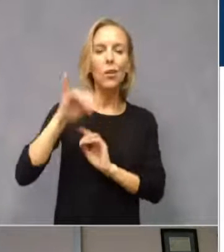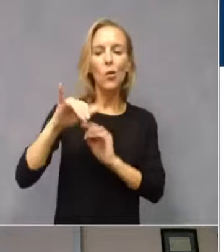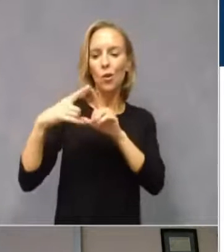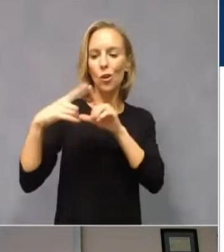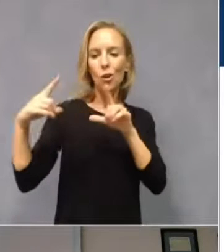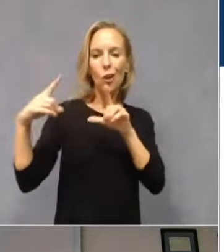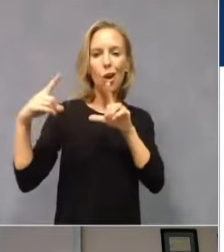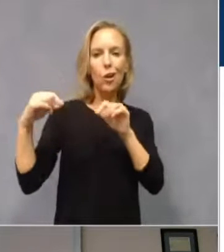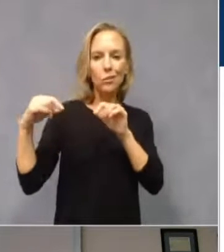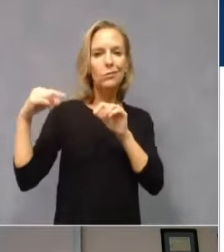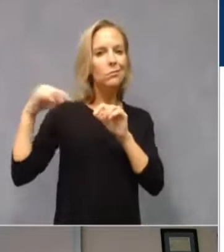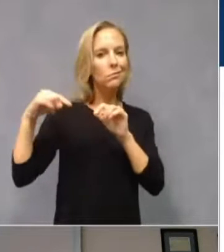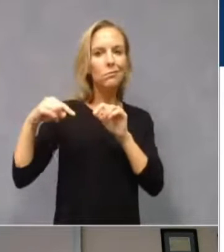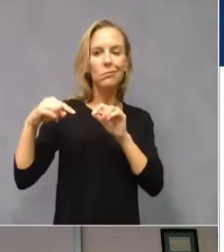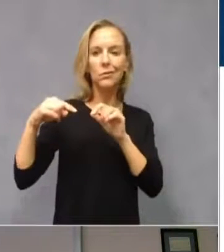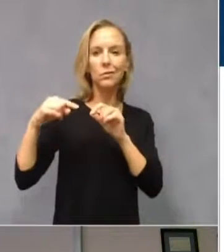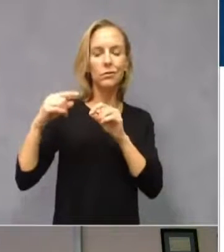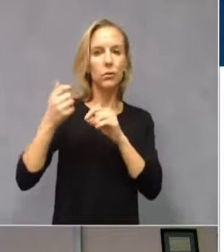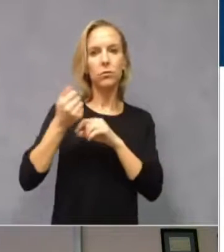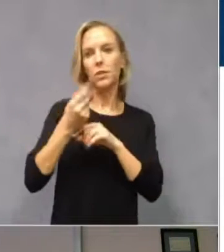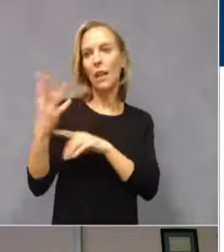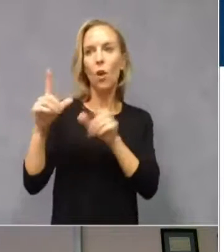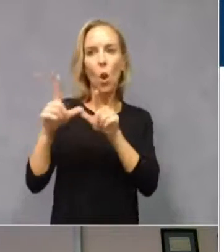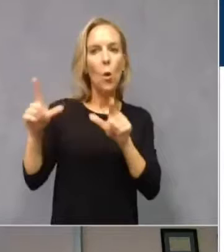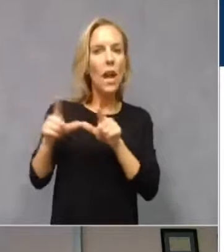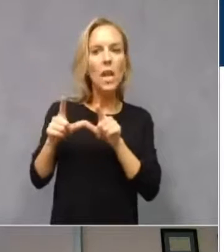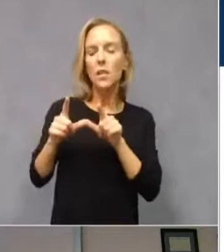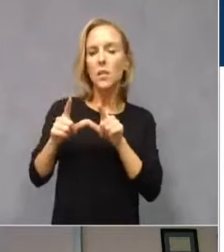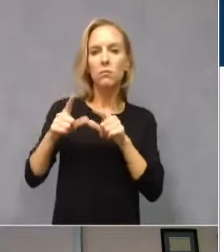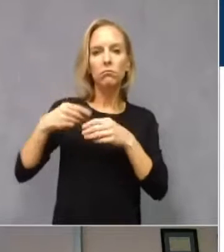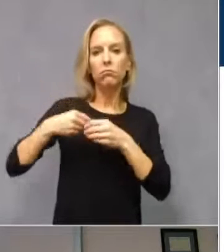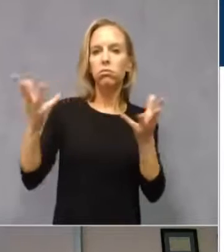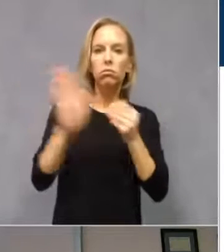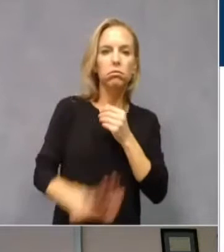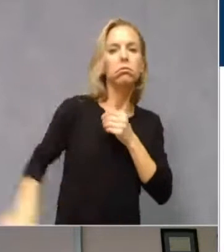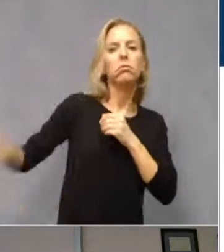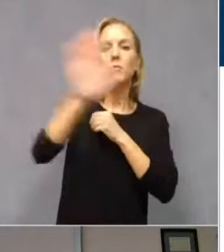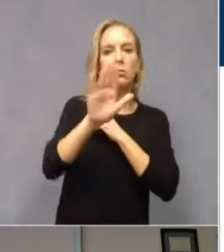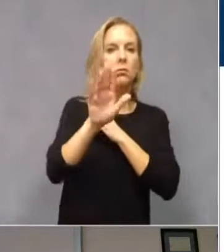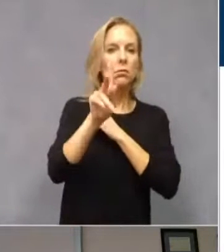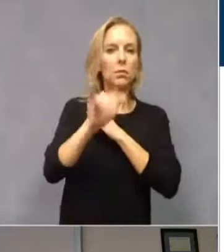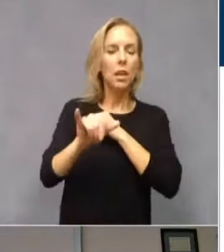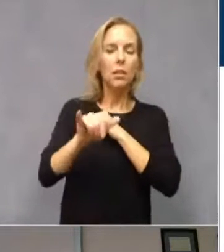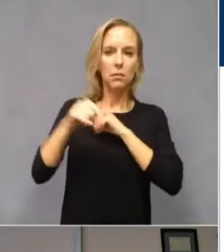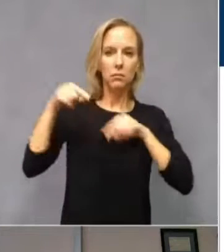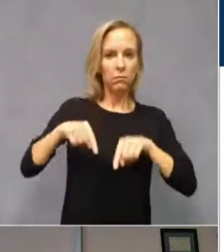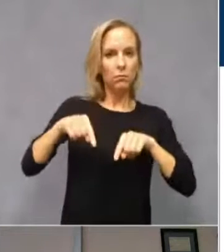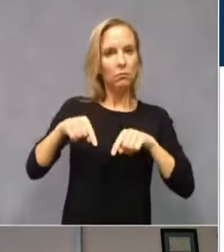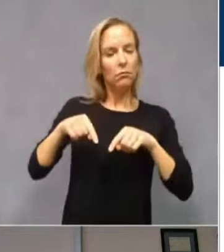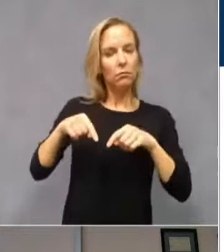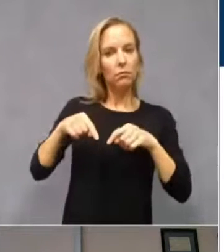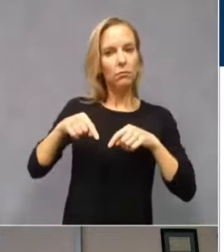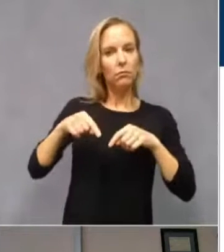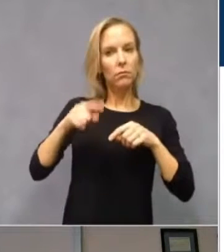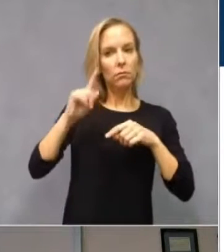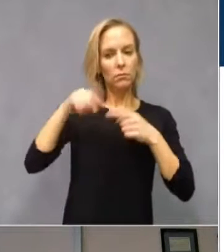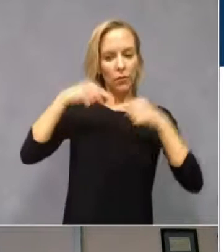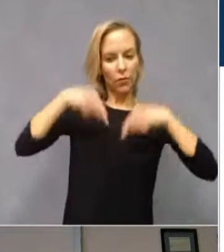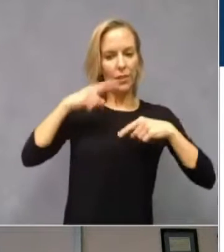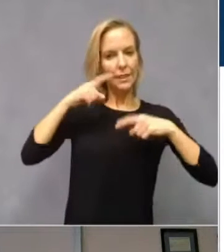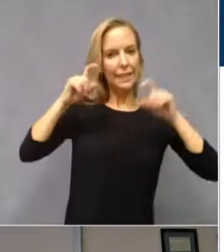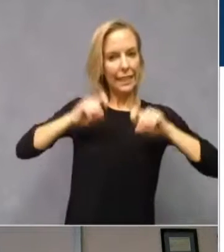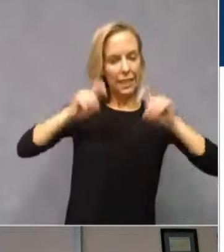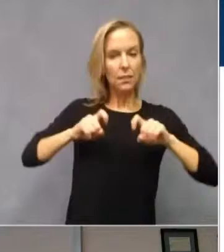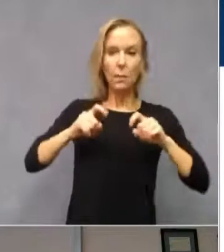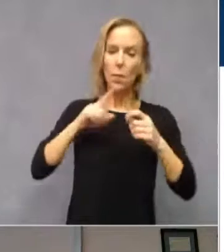to a variety of locations across the state. So we have very much strong alignment with the message that